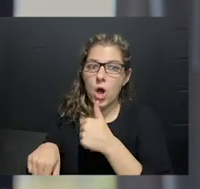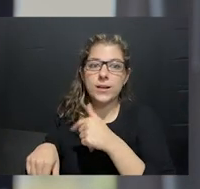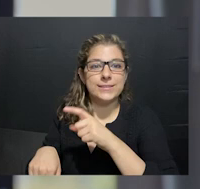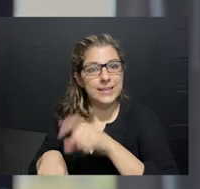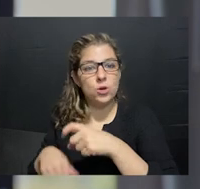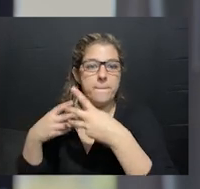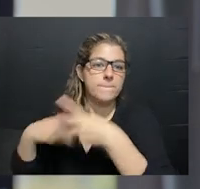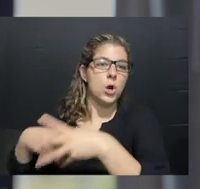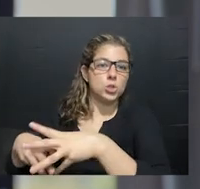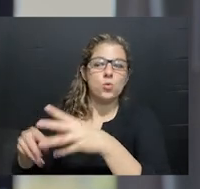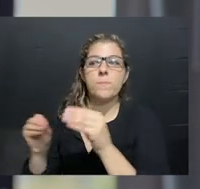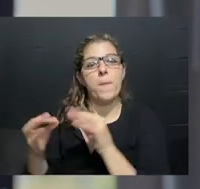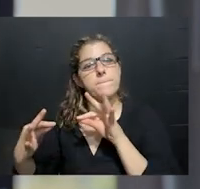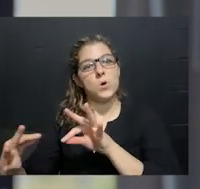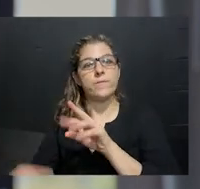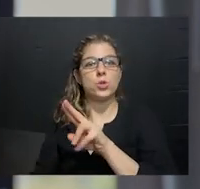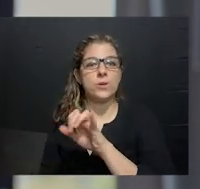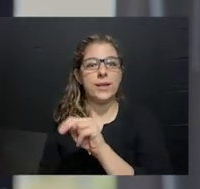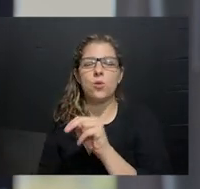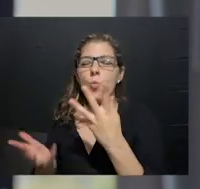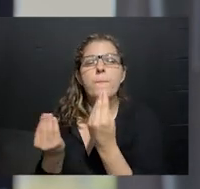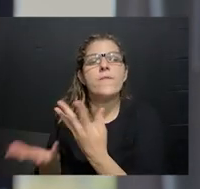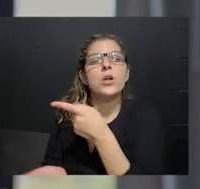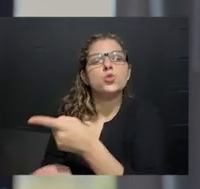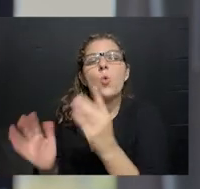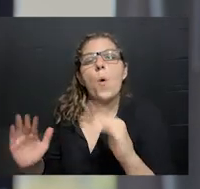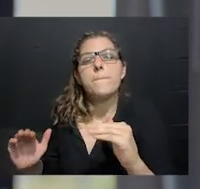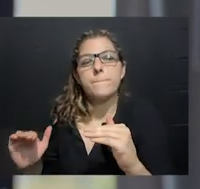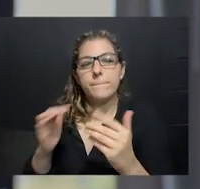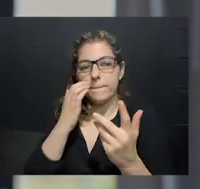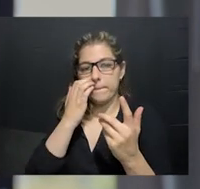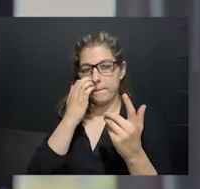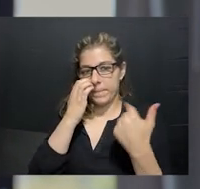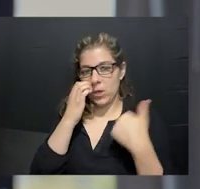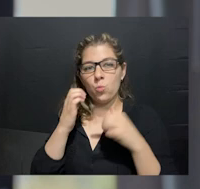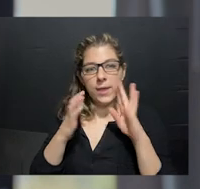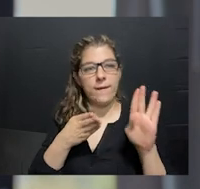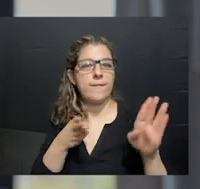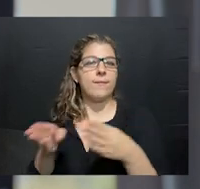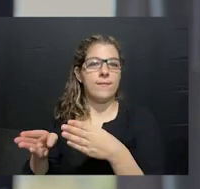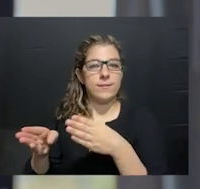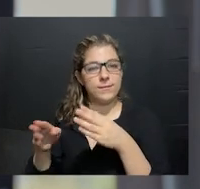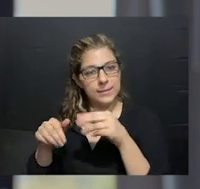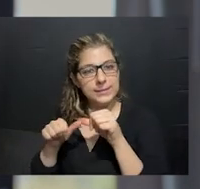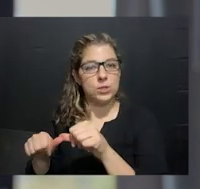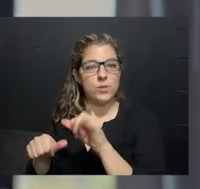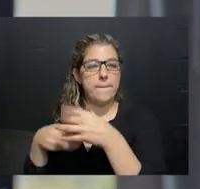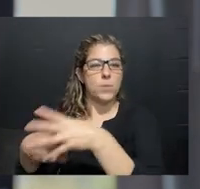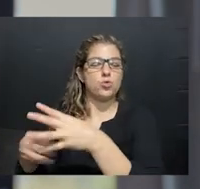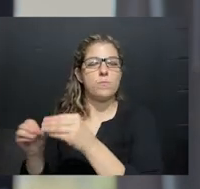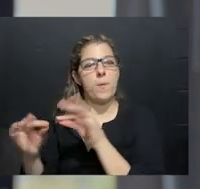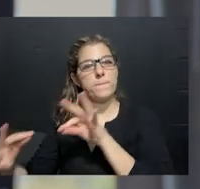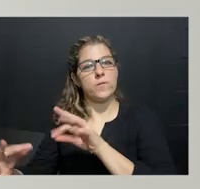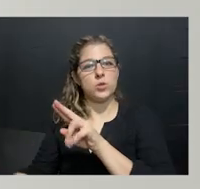majestic march toward a more perfect union. What gives you hope that we're going to be able to continue that march toward a